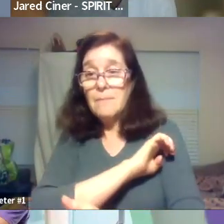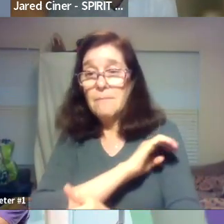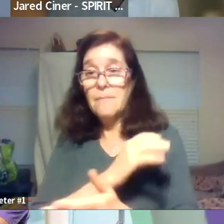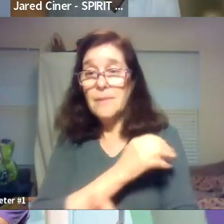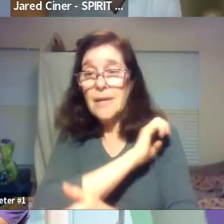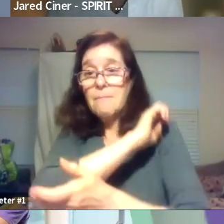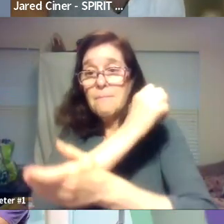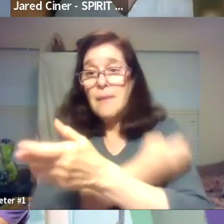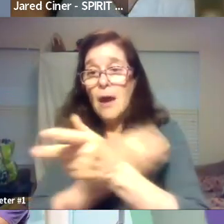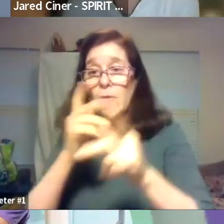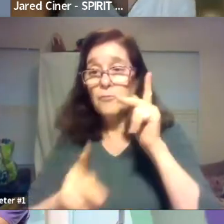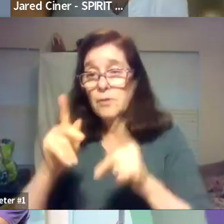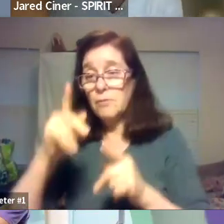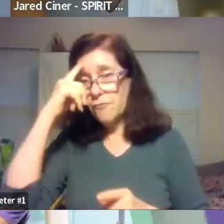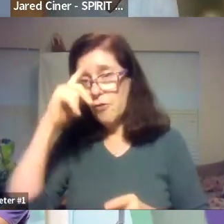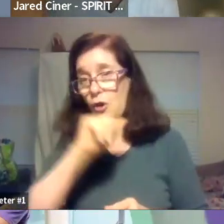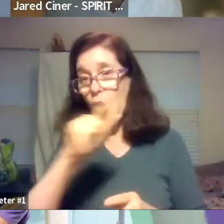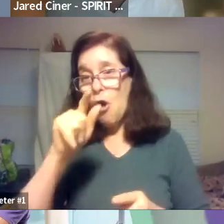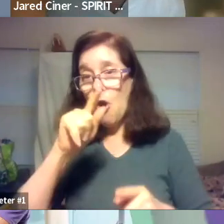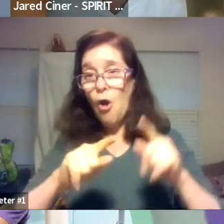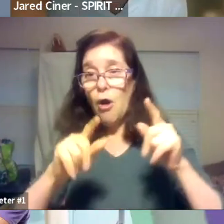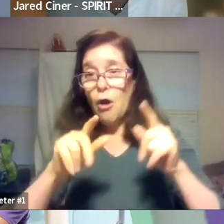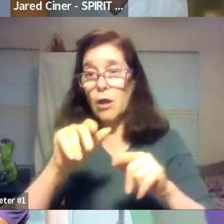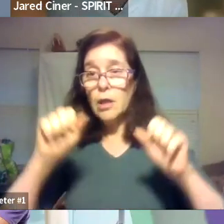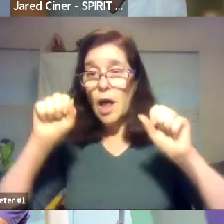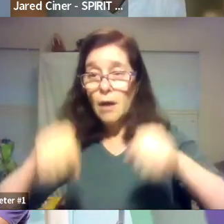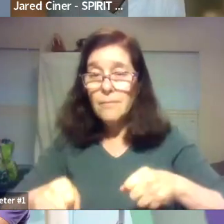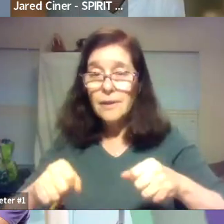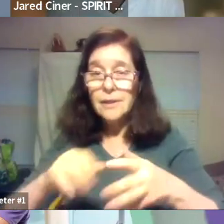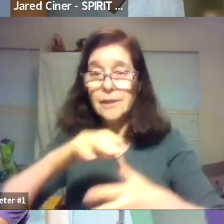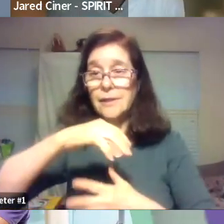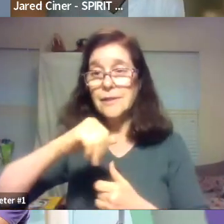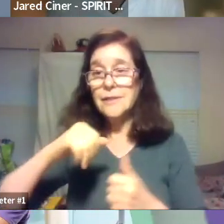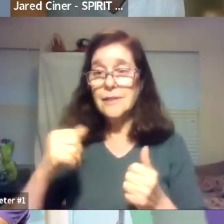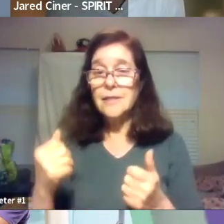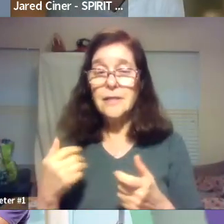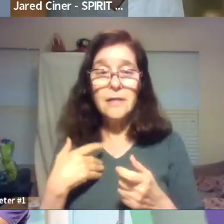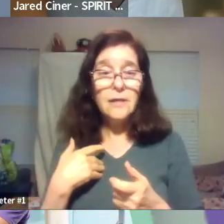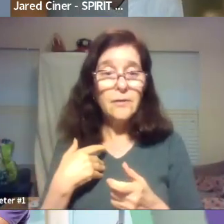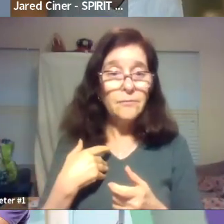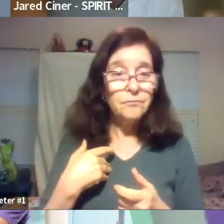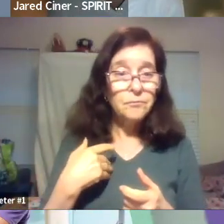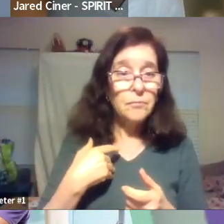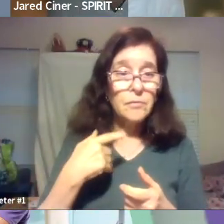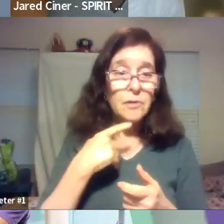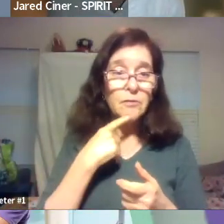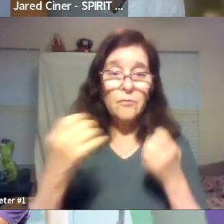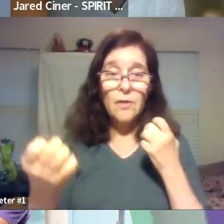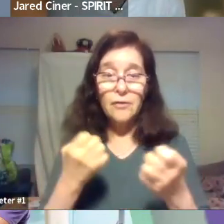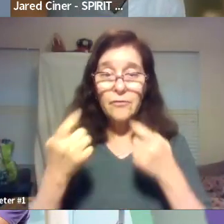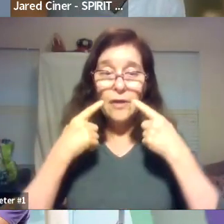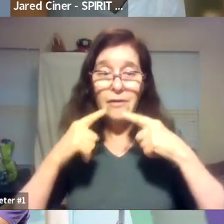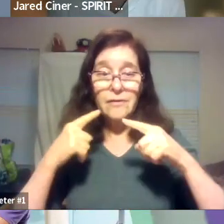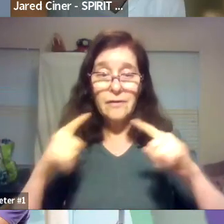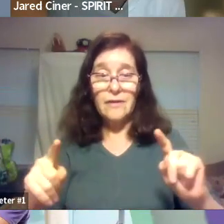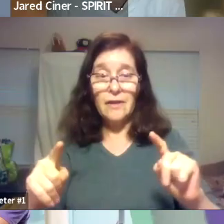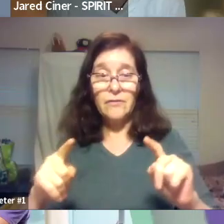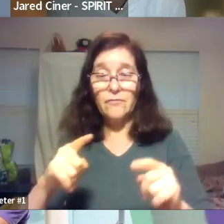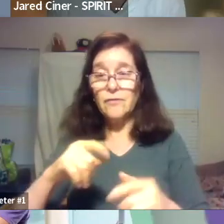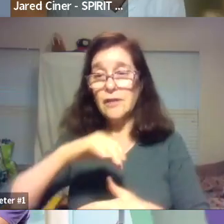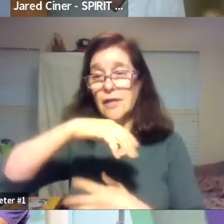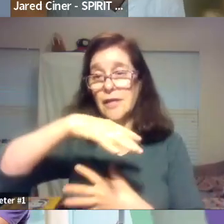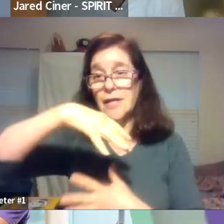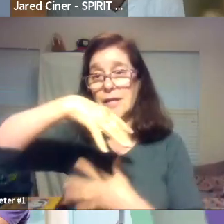exercise successfully in a socially integrated setting. So that's a lot of words, but the way that I kind of